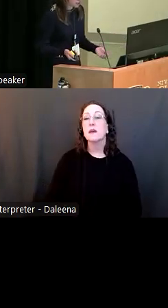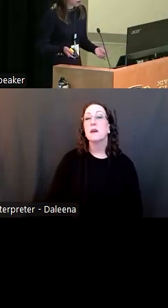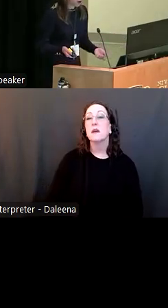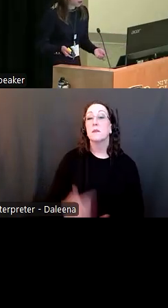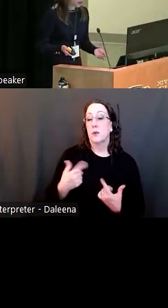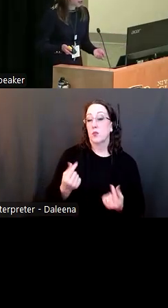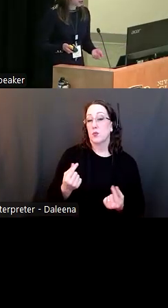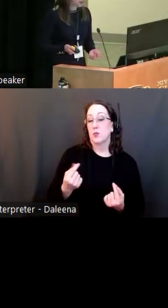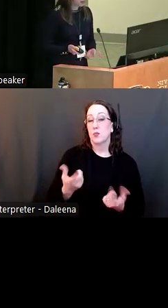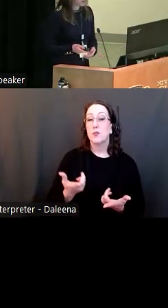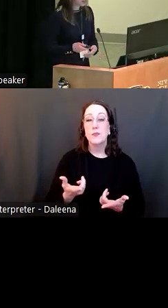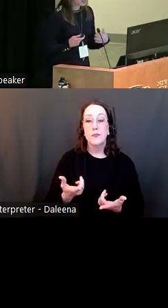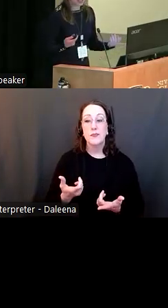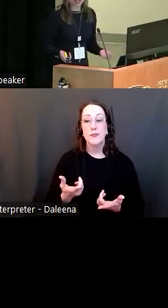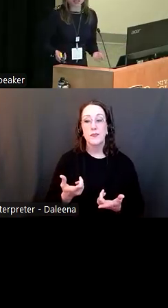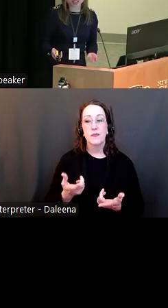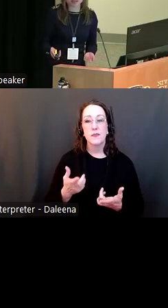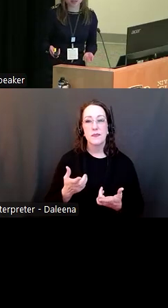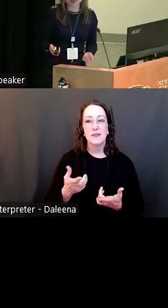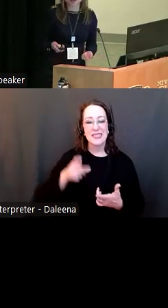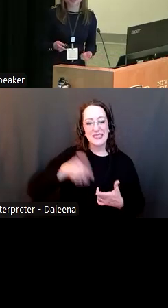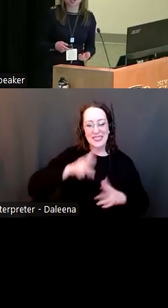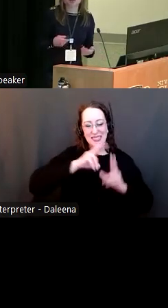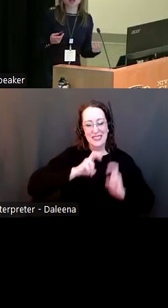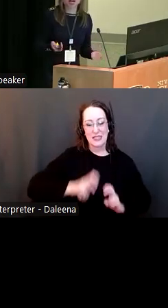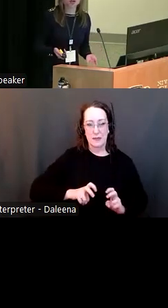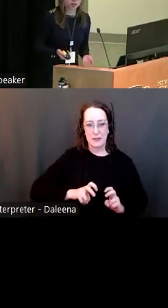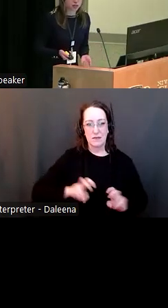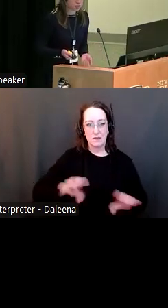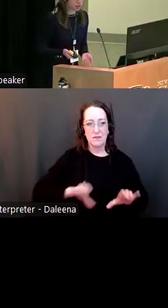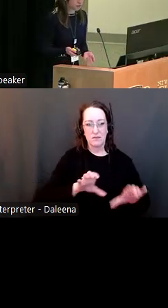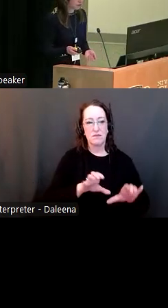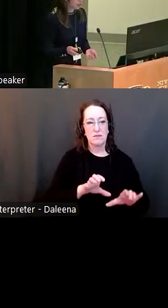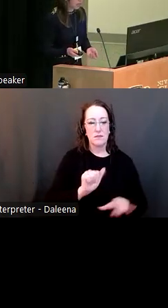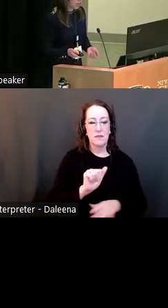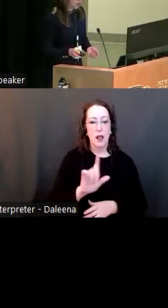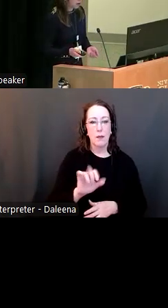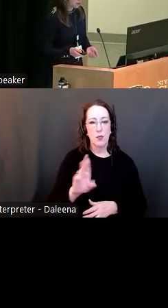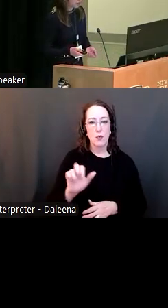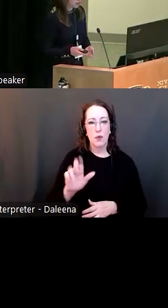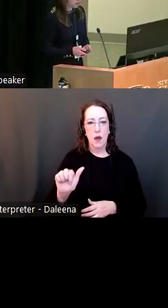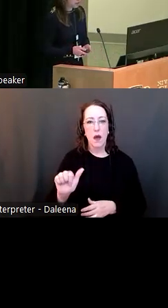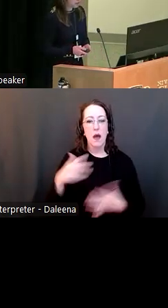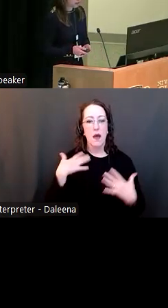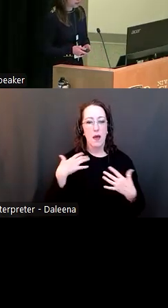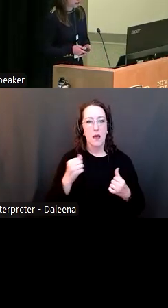did was conduct a needs assessment within Alberta Health Services.